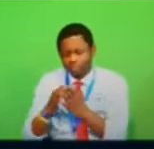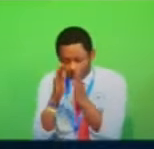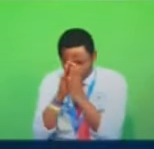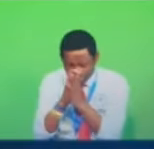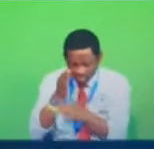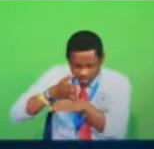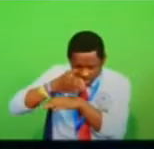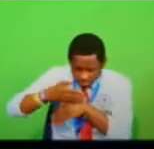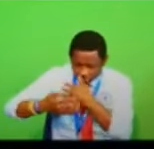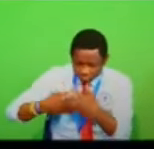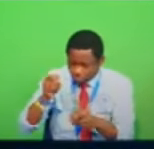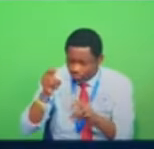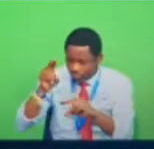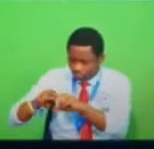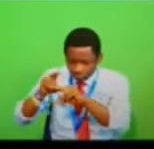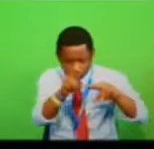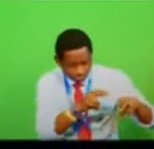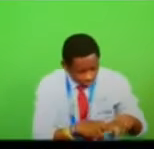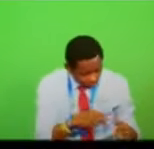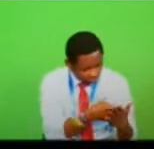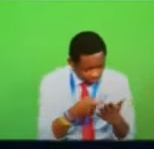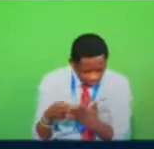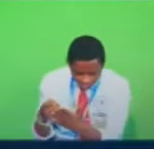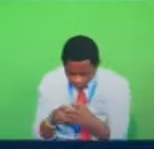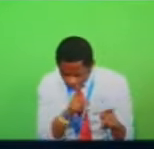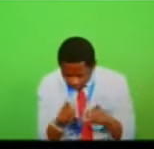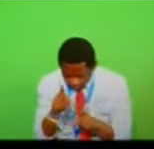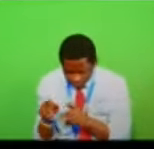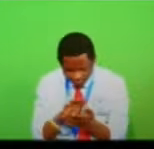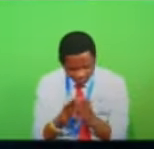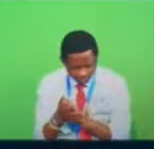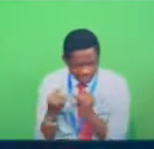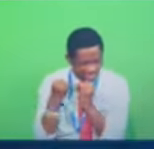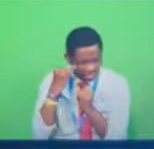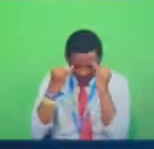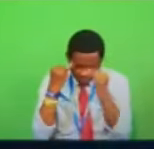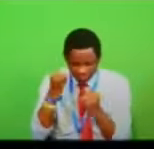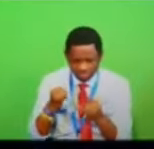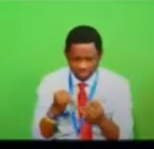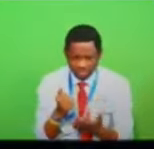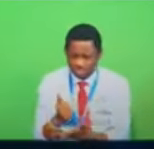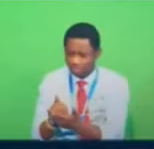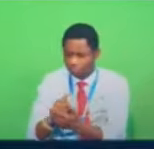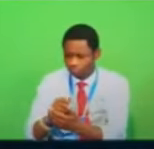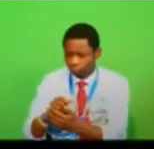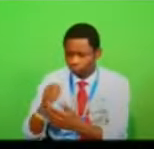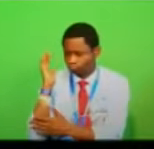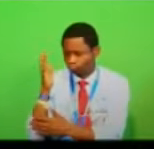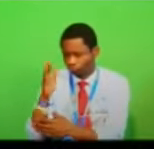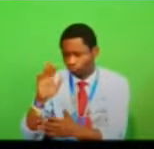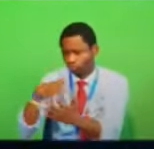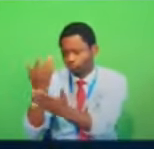really set people down to work through some of these mission strategies to reach people who hitherto